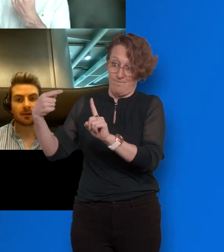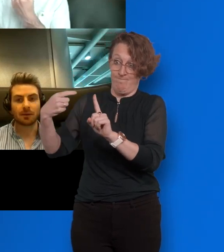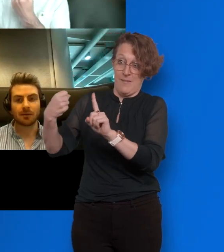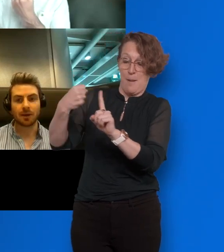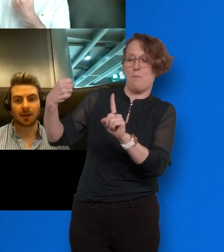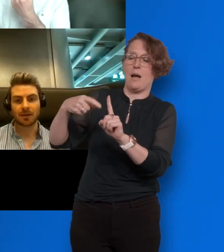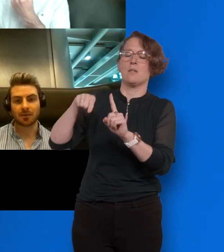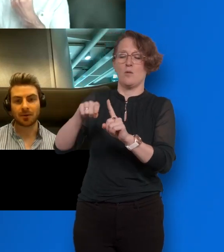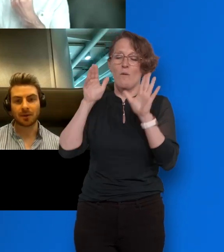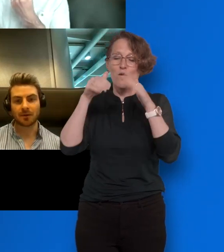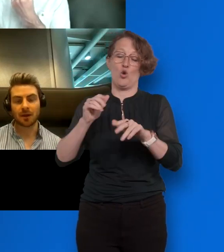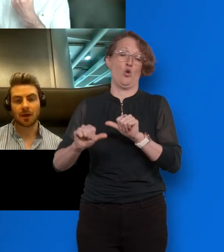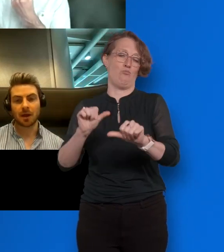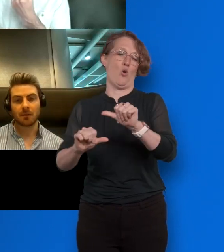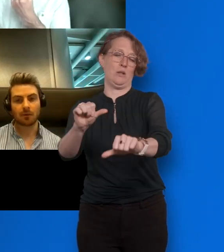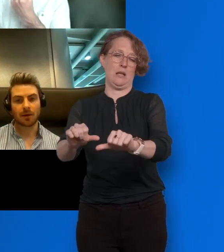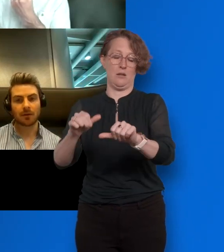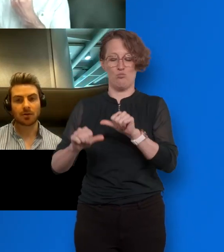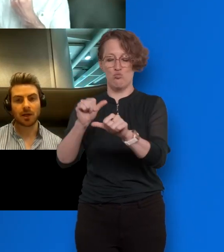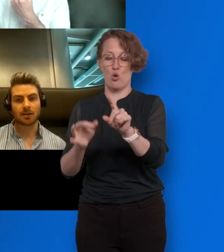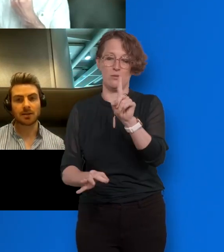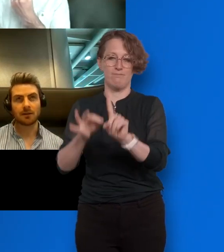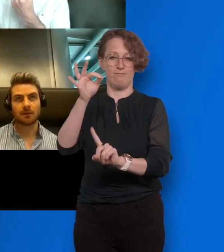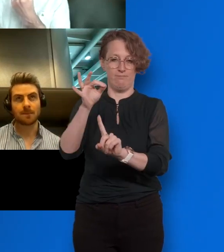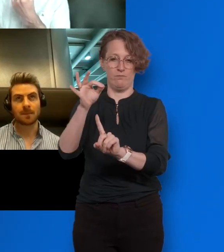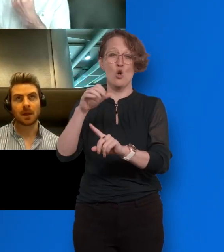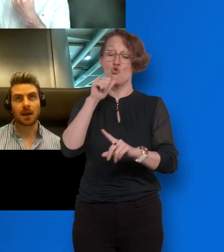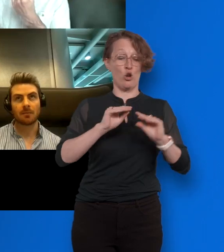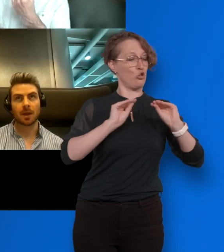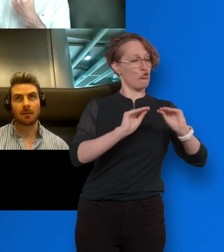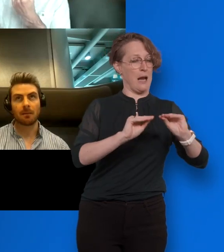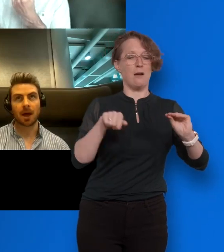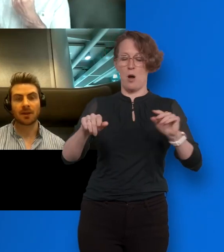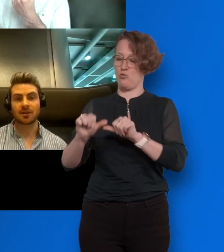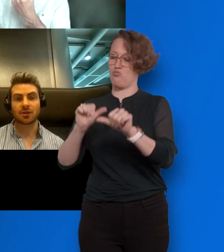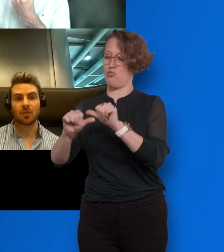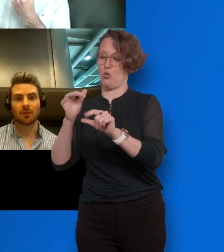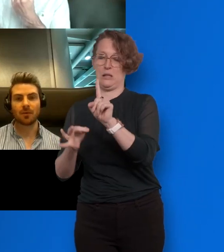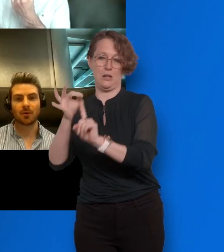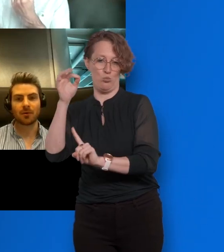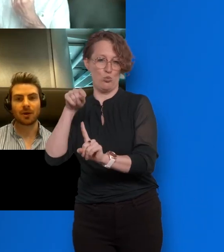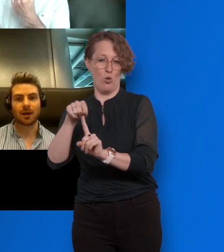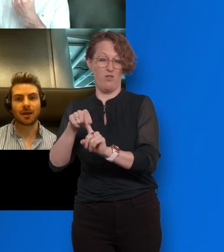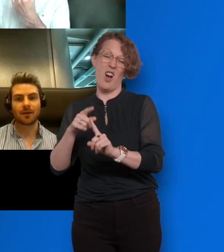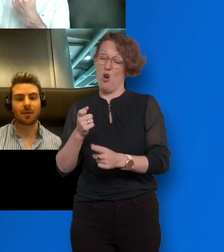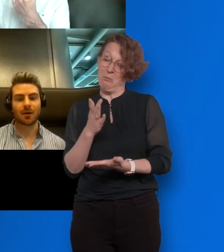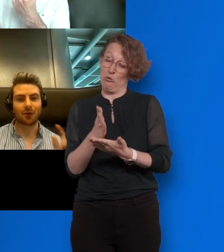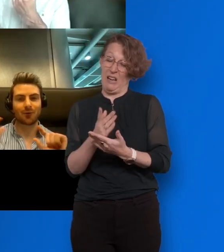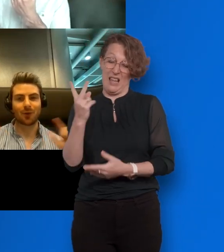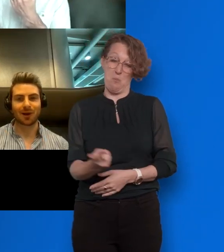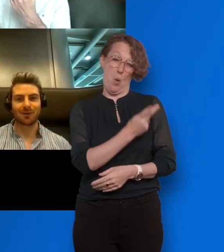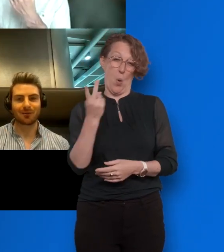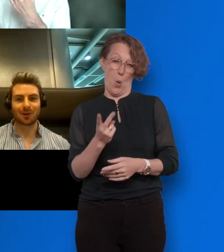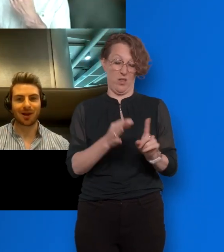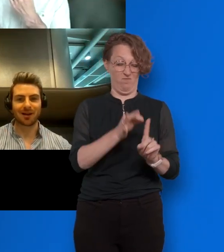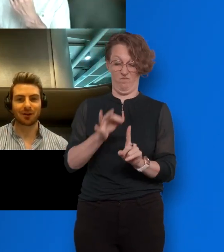and tweaks we make to the process rather than the training itself. But I think there's scope for both. It's about sort